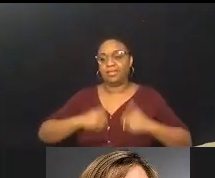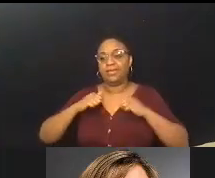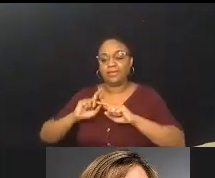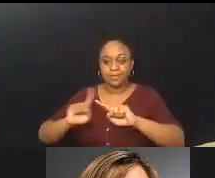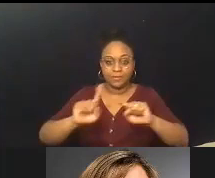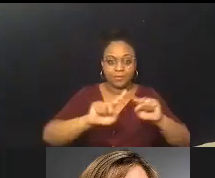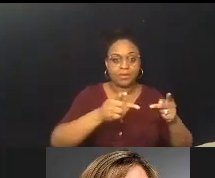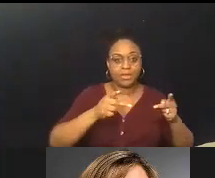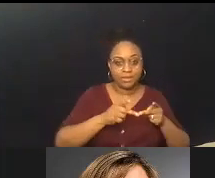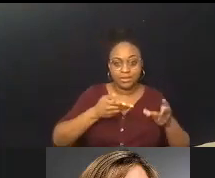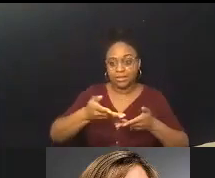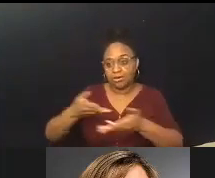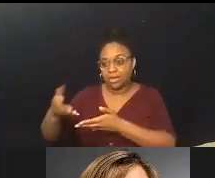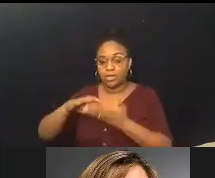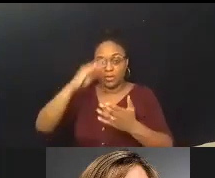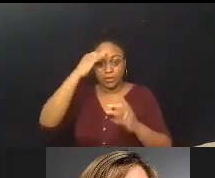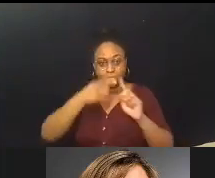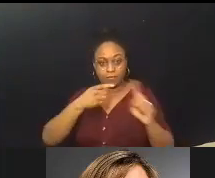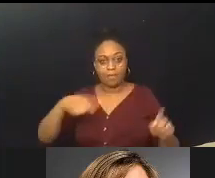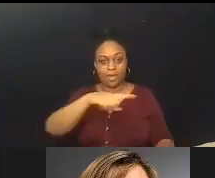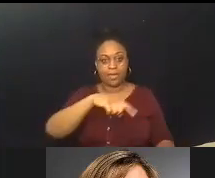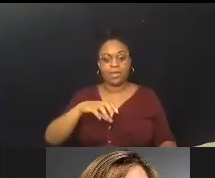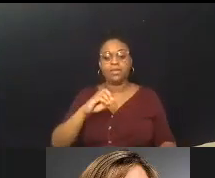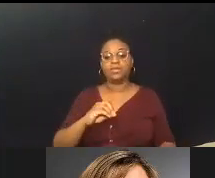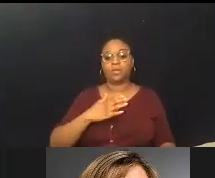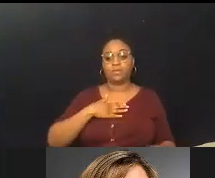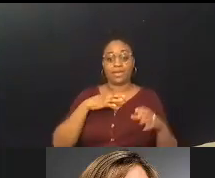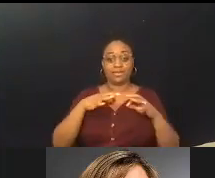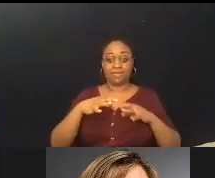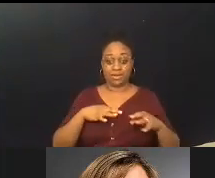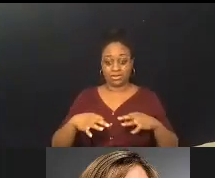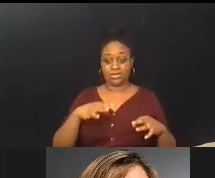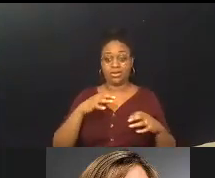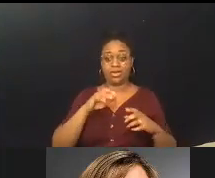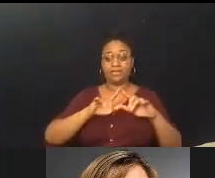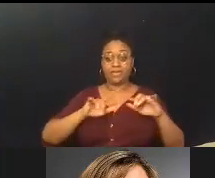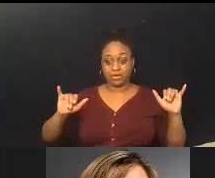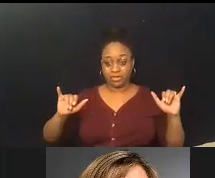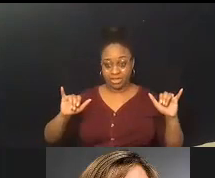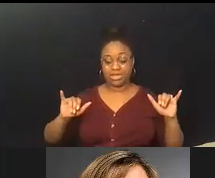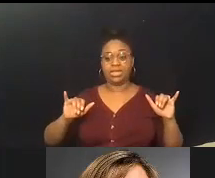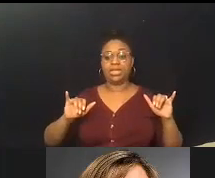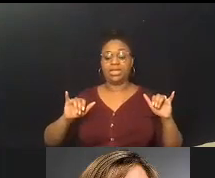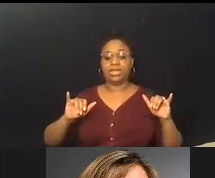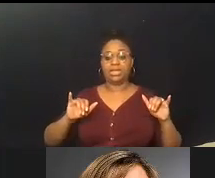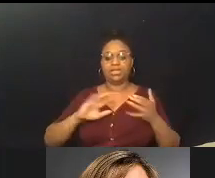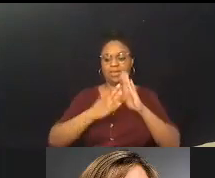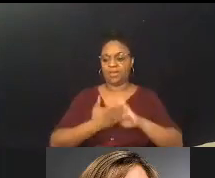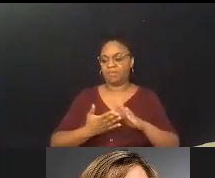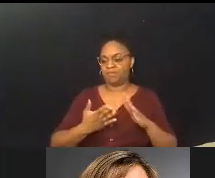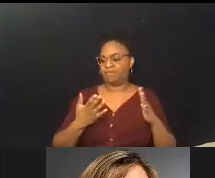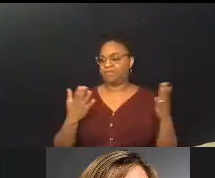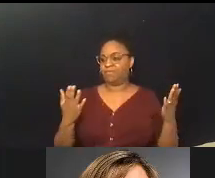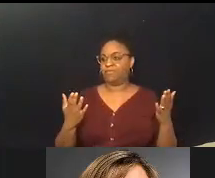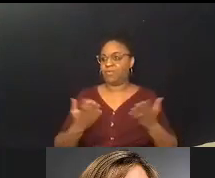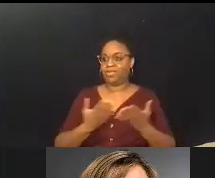think my definition of diversity has expanded to just really mean, you know, those things that make us different, those things that make us unique, those things that